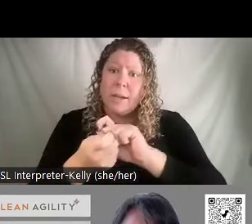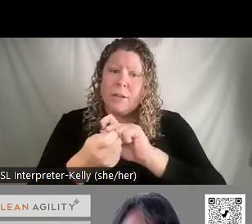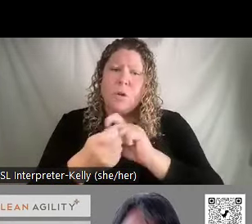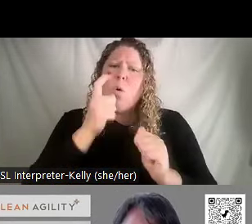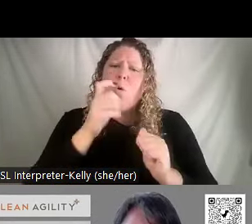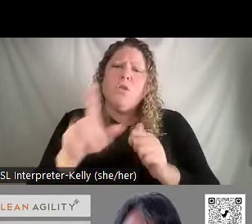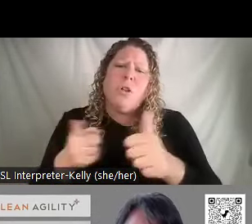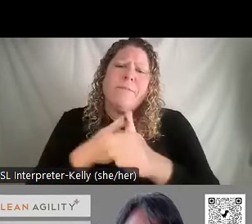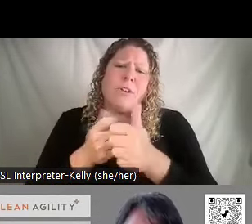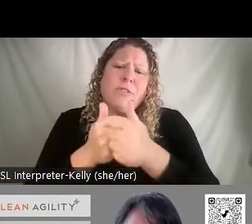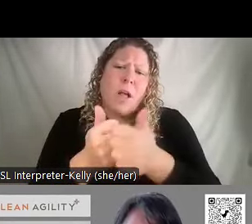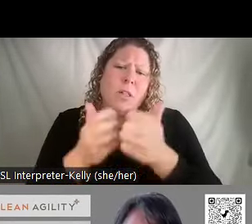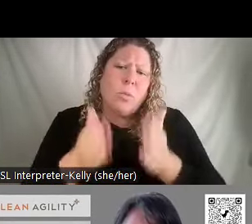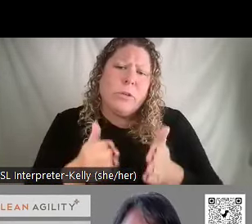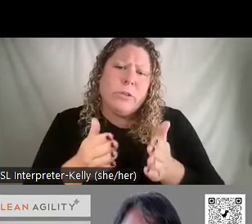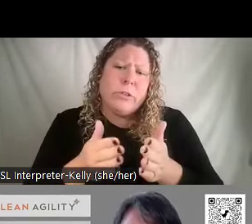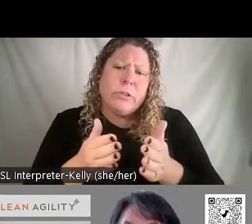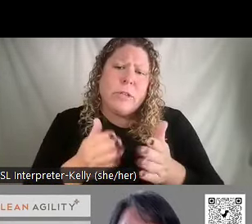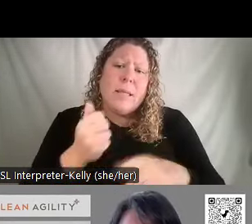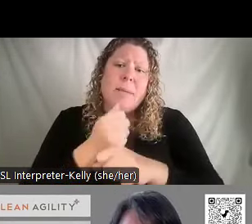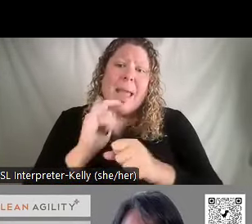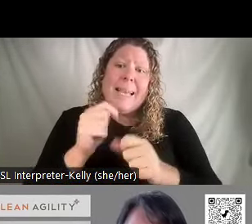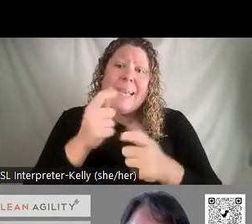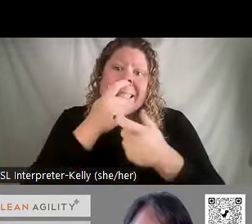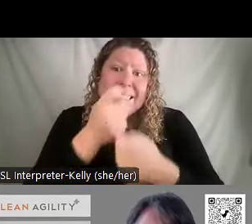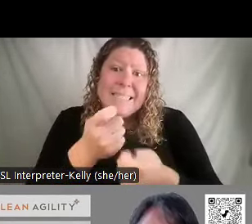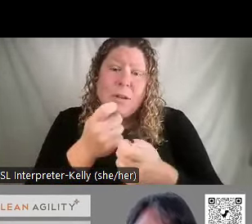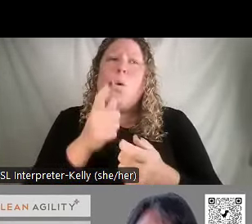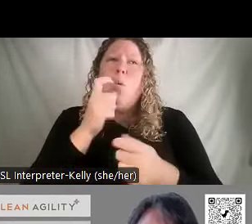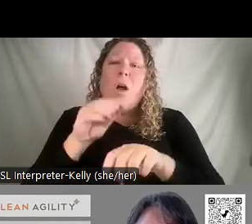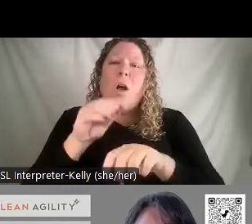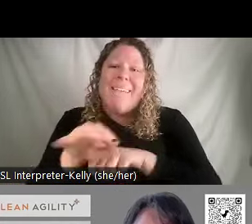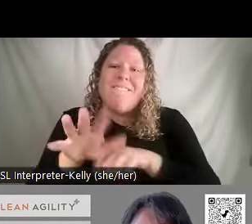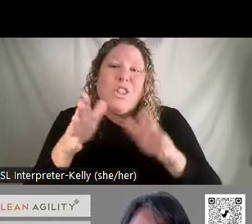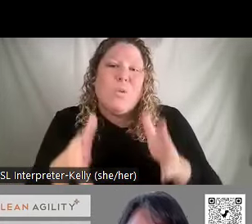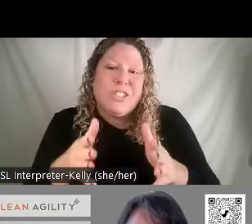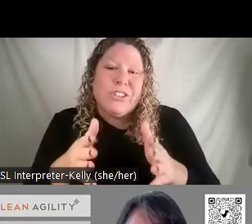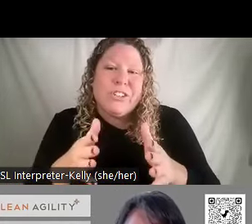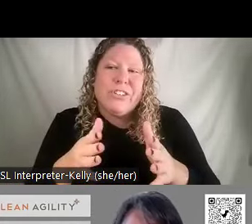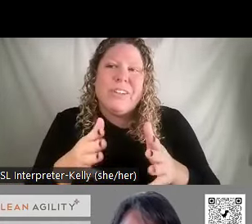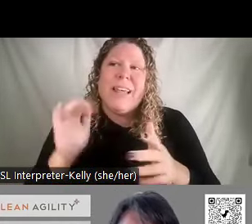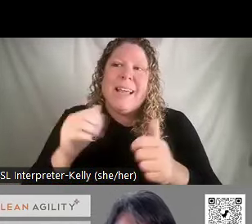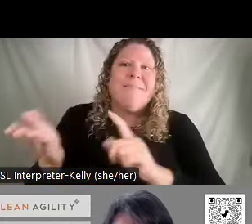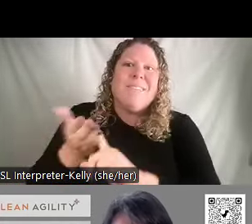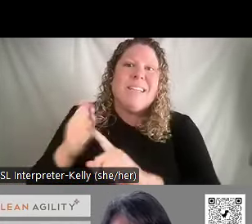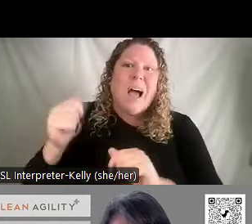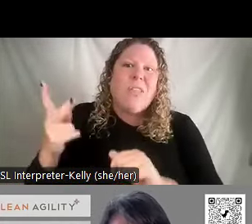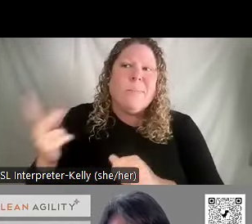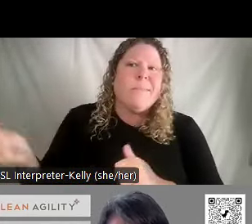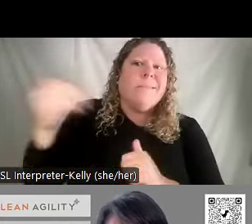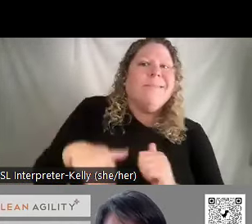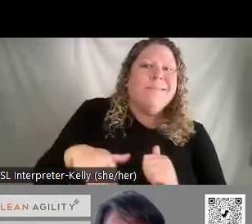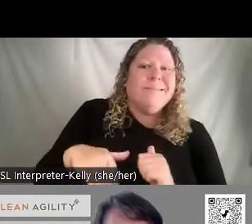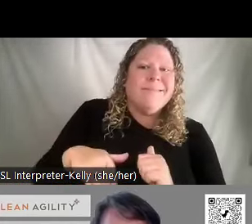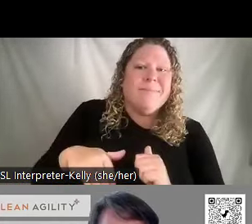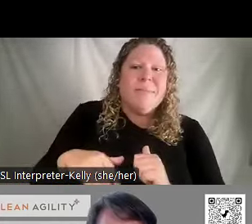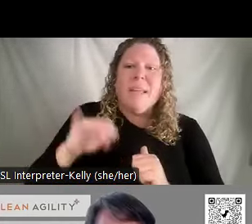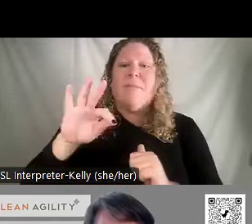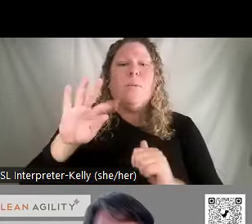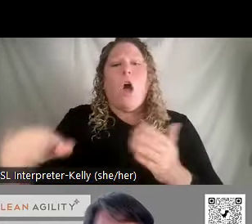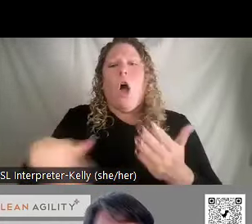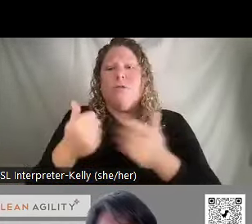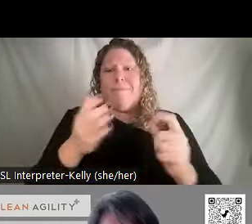follow you, that would make it safe or interesting, or influencers who would bring other people along in the movement? Because if we try to bring everybody along at the same time, we're